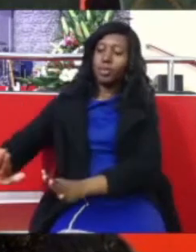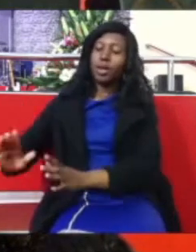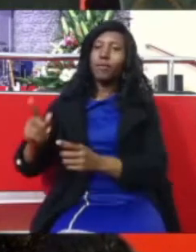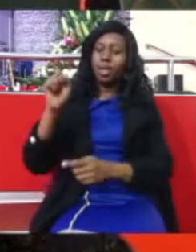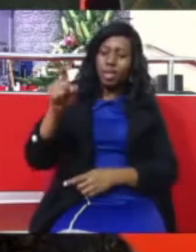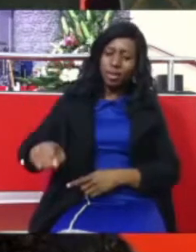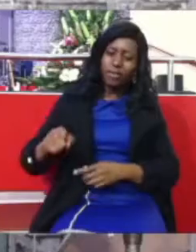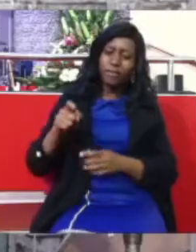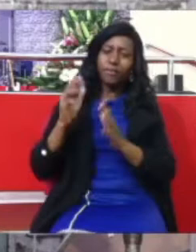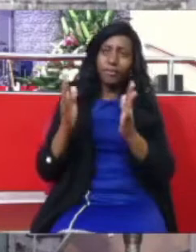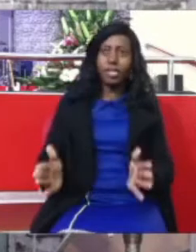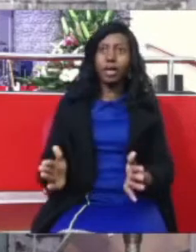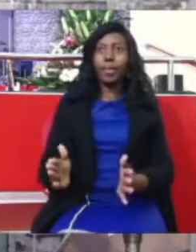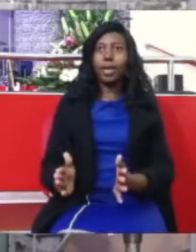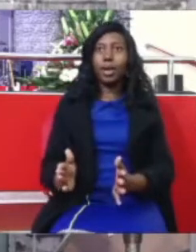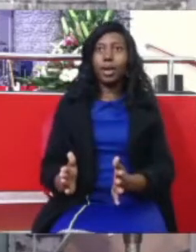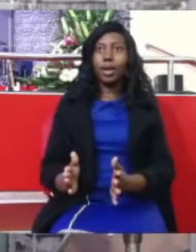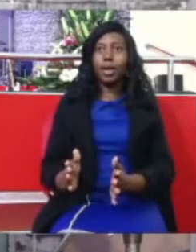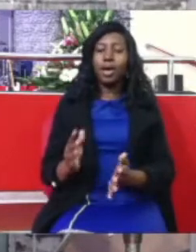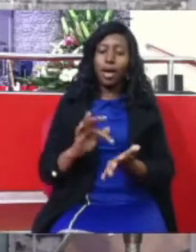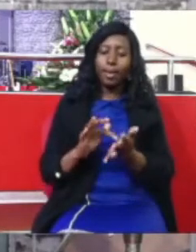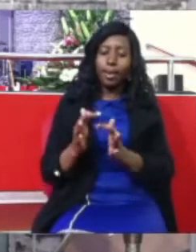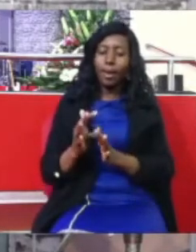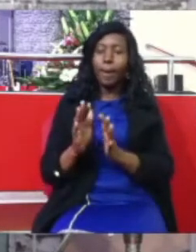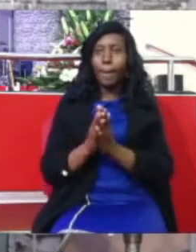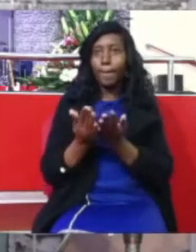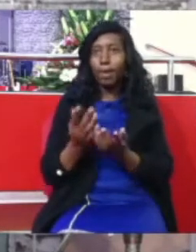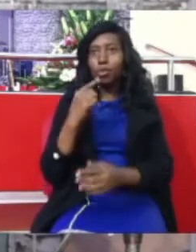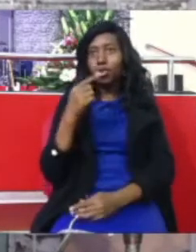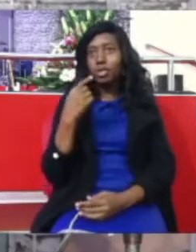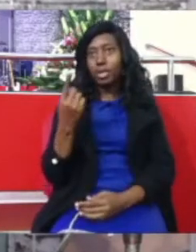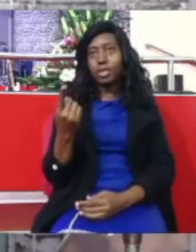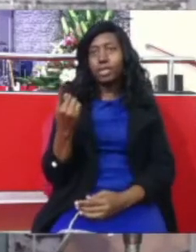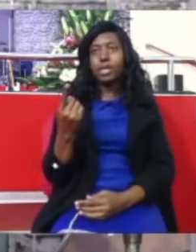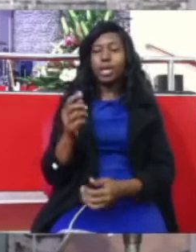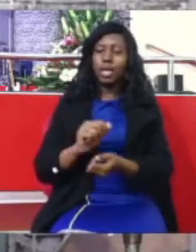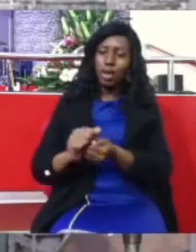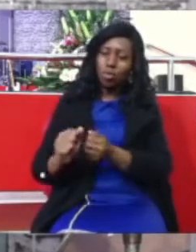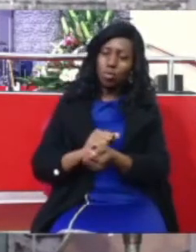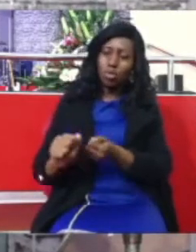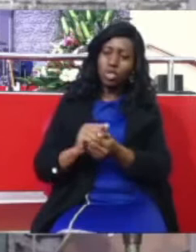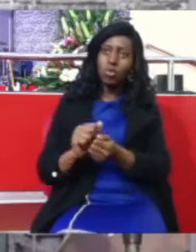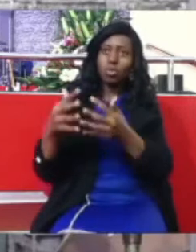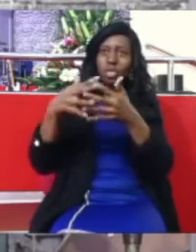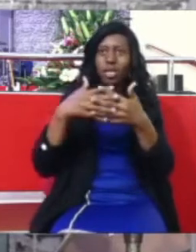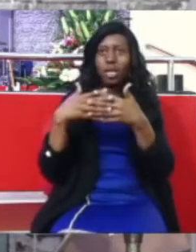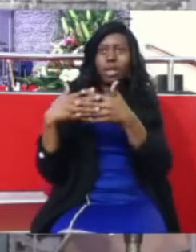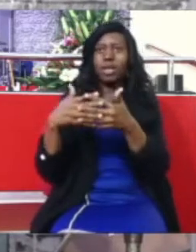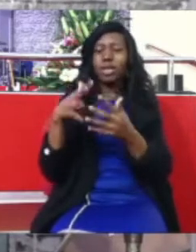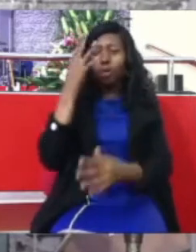the whole night. And these fishermen, the Bible says that they were washing their nets. Why were they washing their nets? They were washing their nets